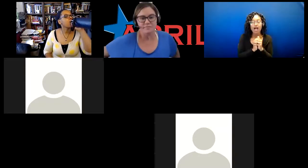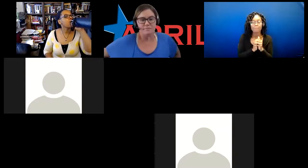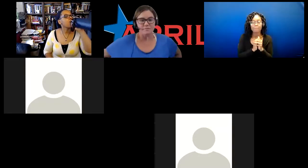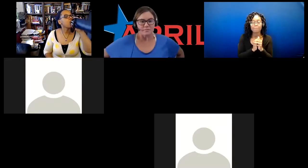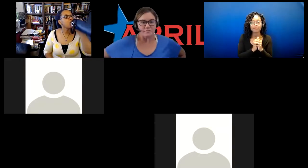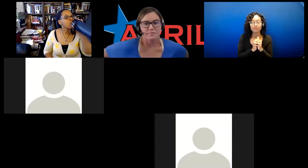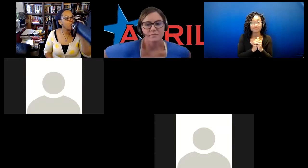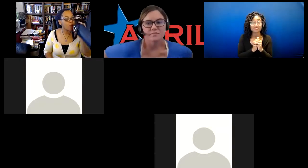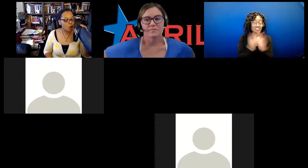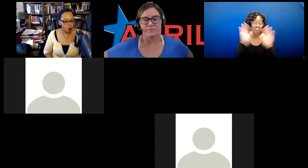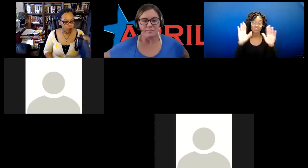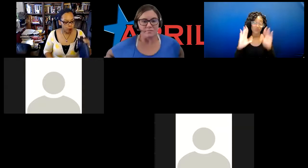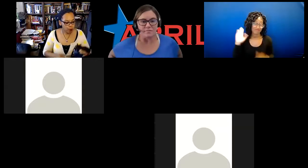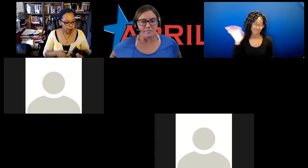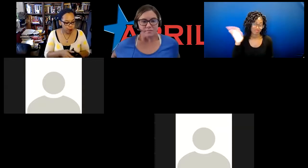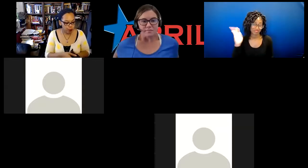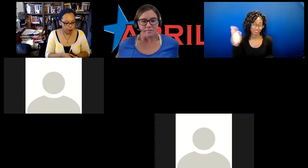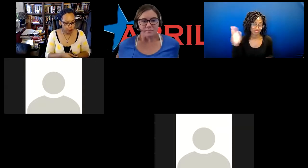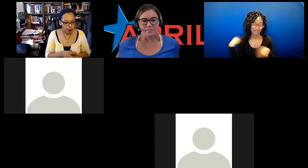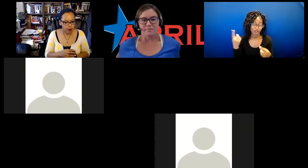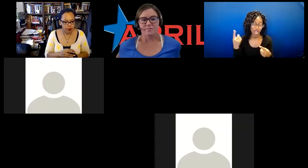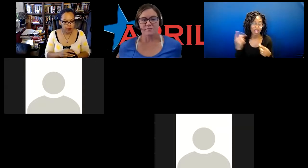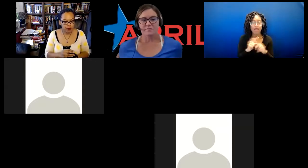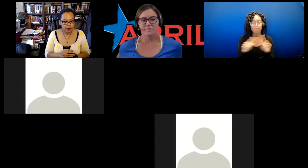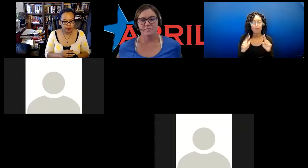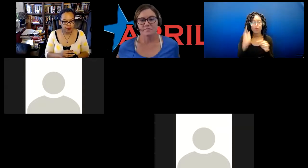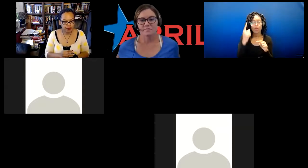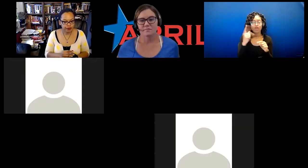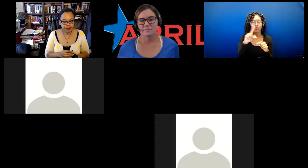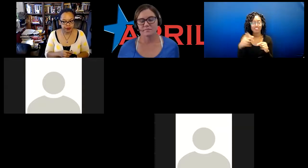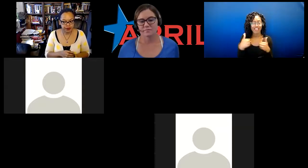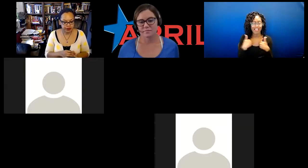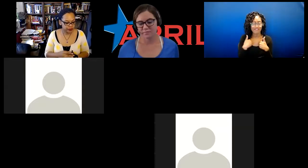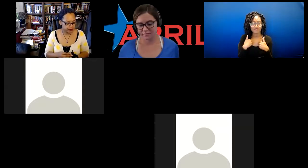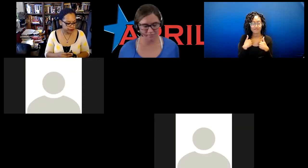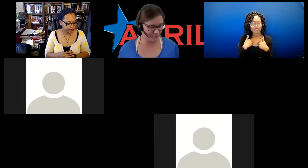It's a great presentation so far, but one of the questions I have is,